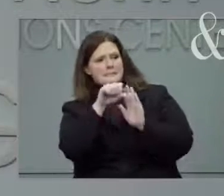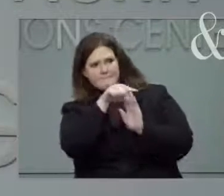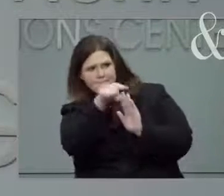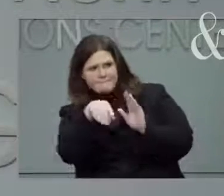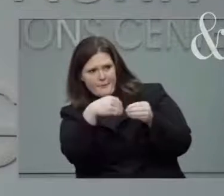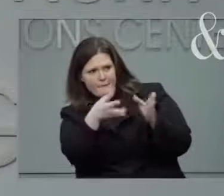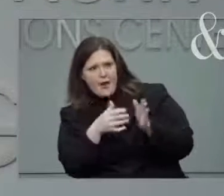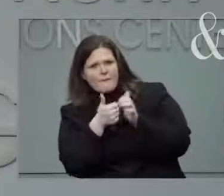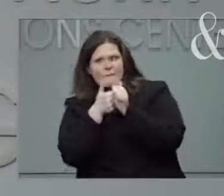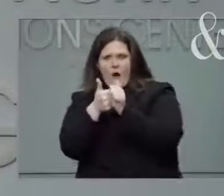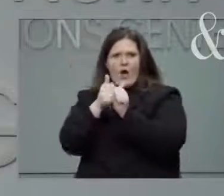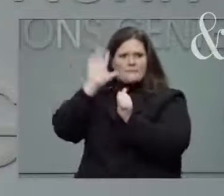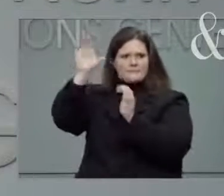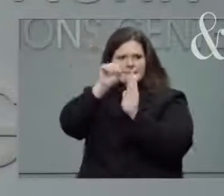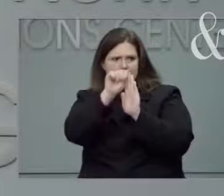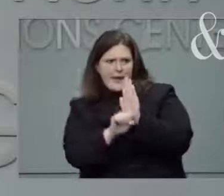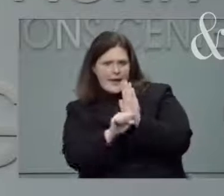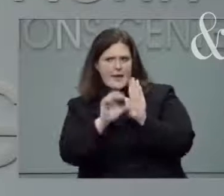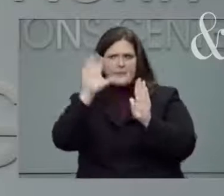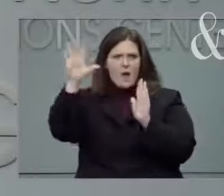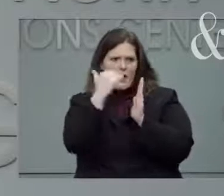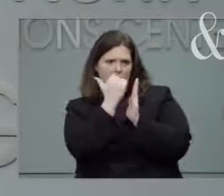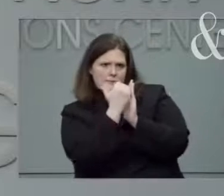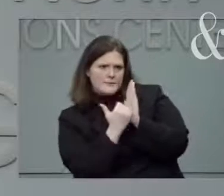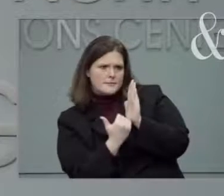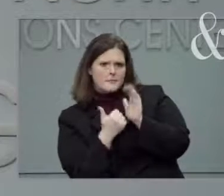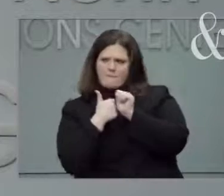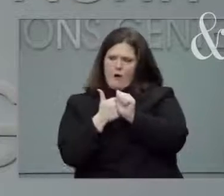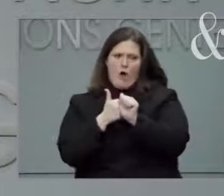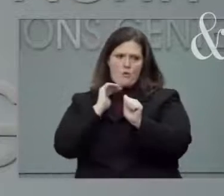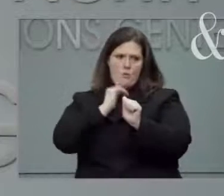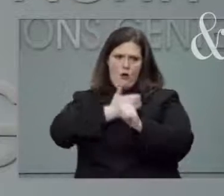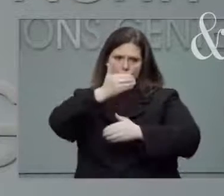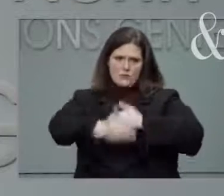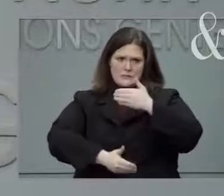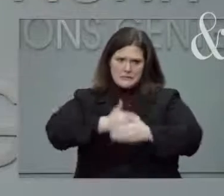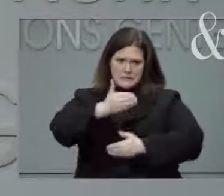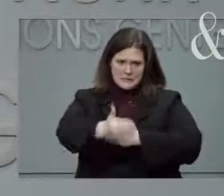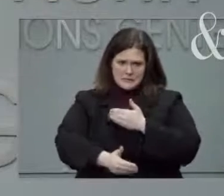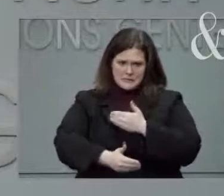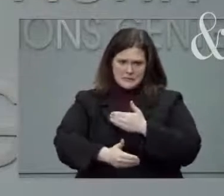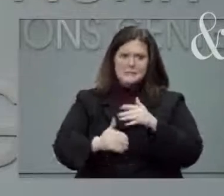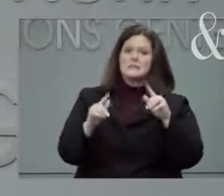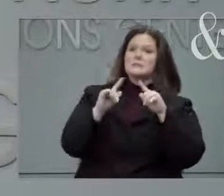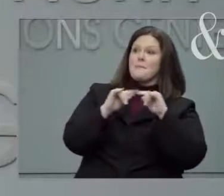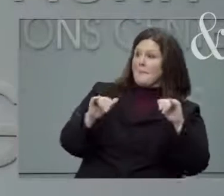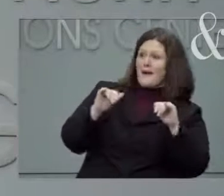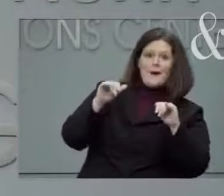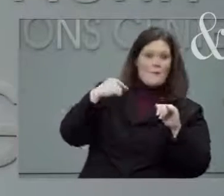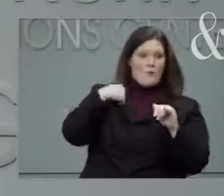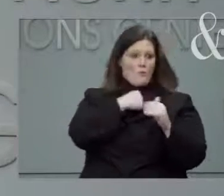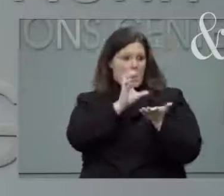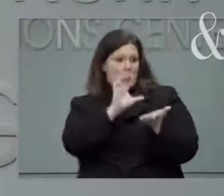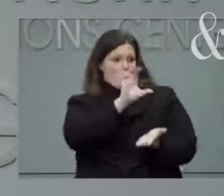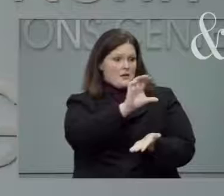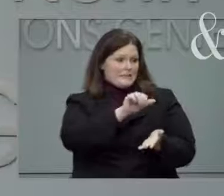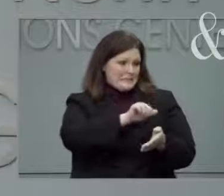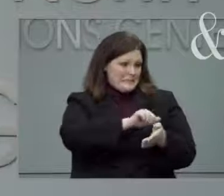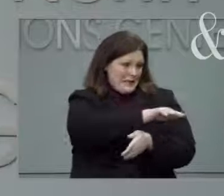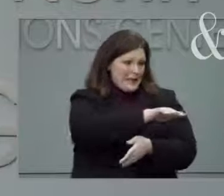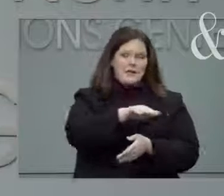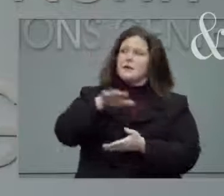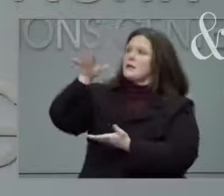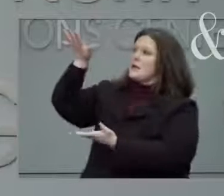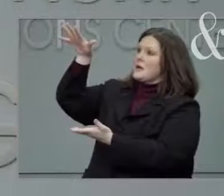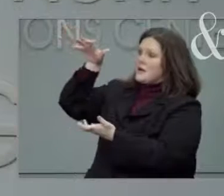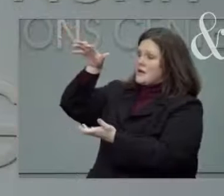only getting all of the shots off of the shelves during the week that you have it so that we can get more of an allotment,